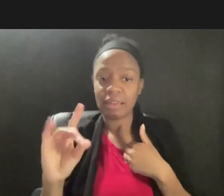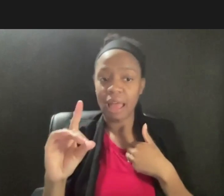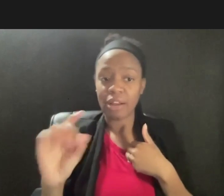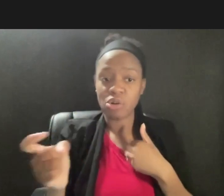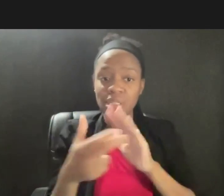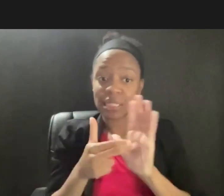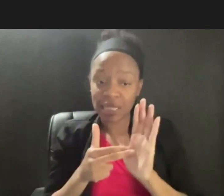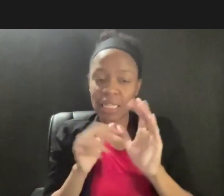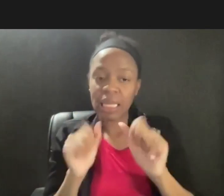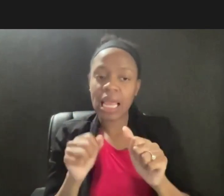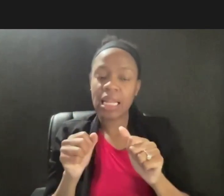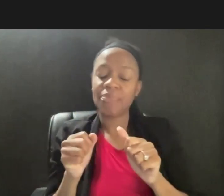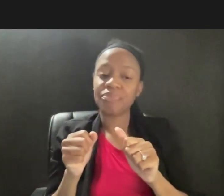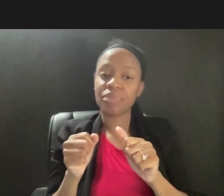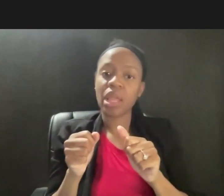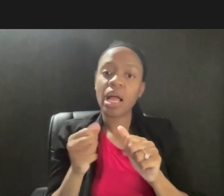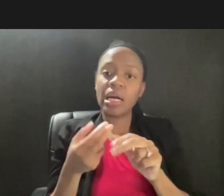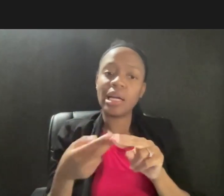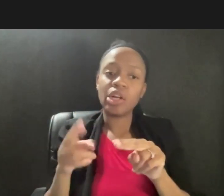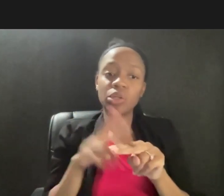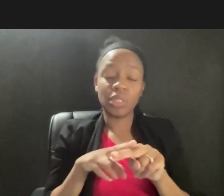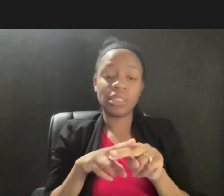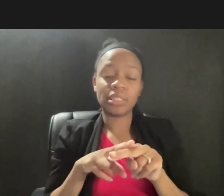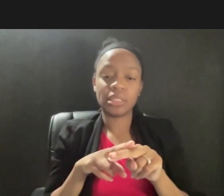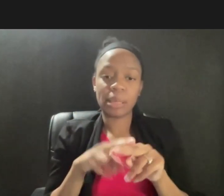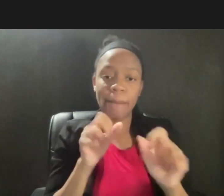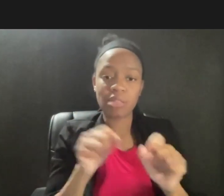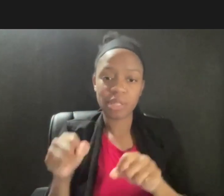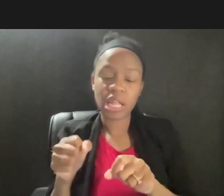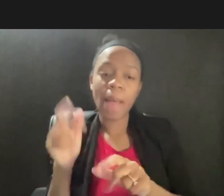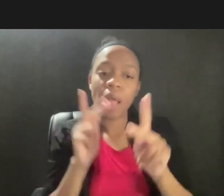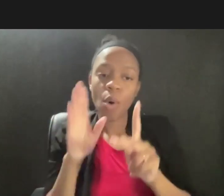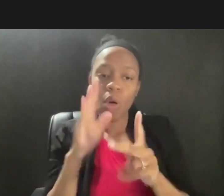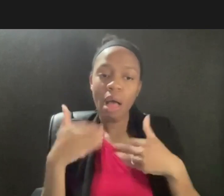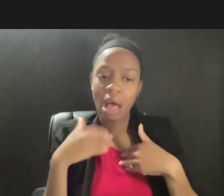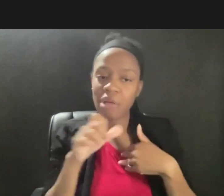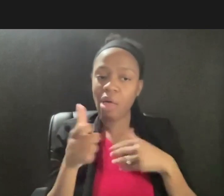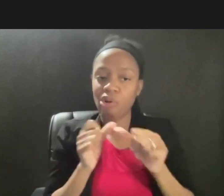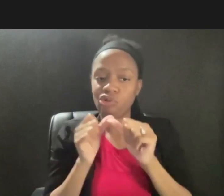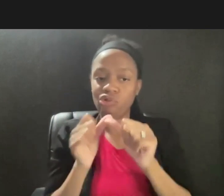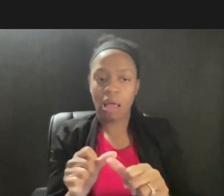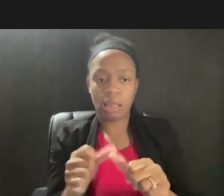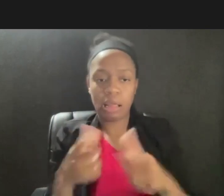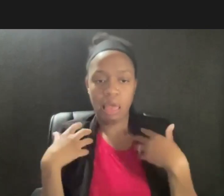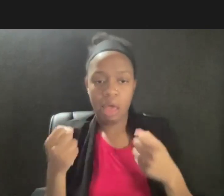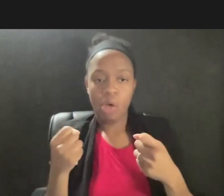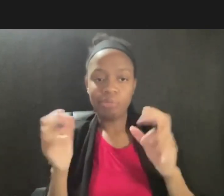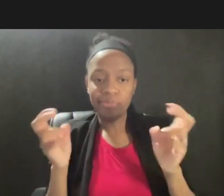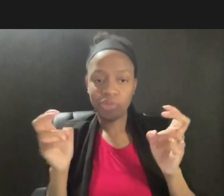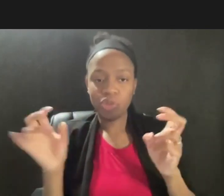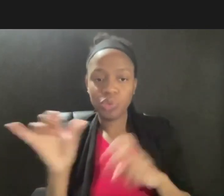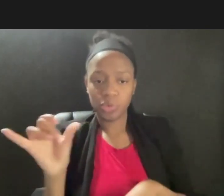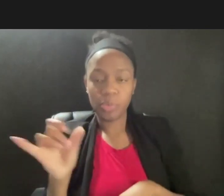can increase the likelihood, or does increase the likelihood, that people will have other chronic health conditions as well. I see in the